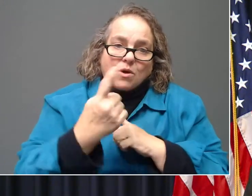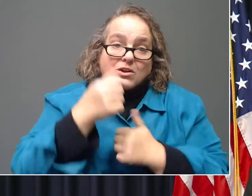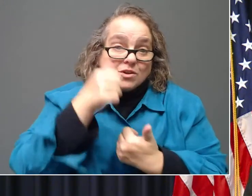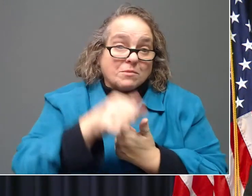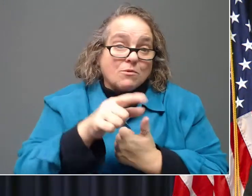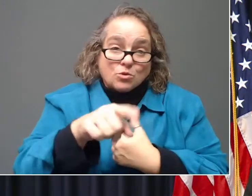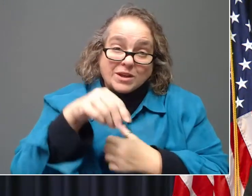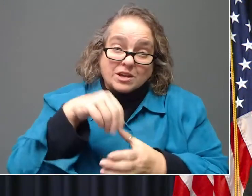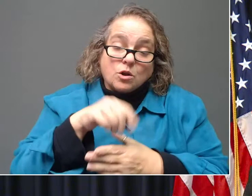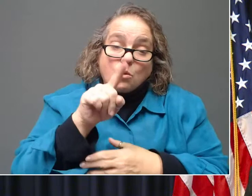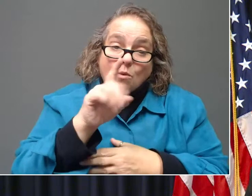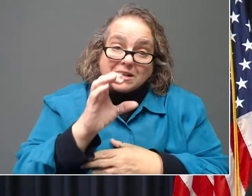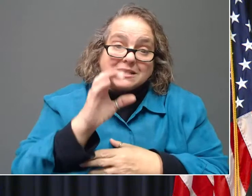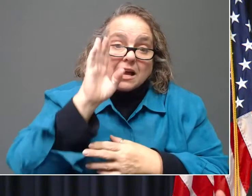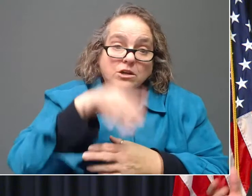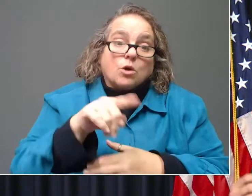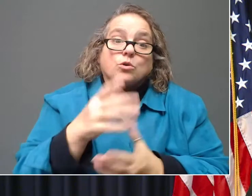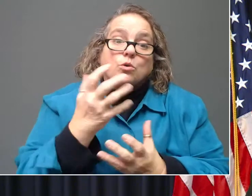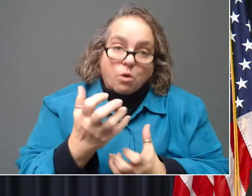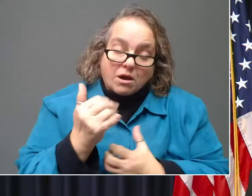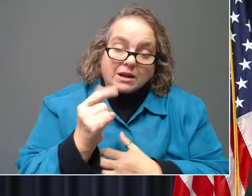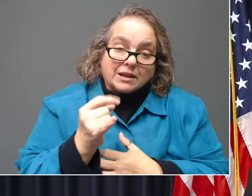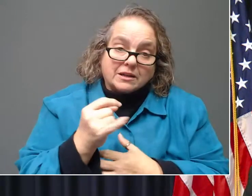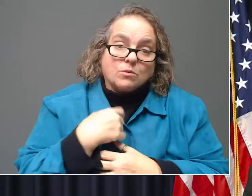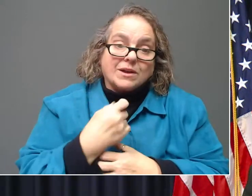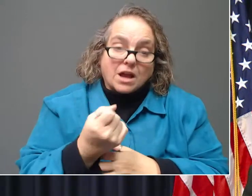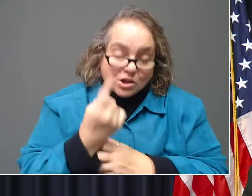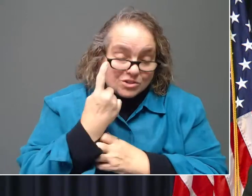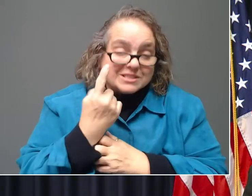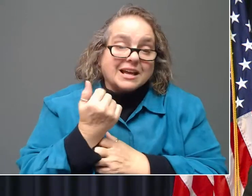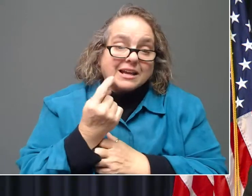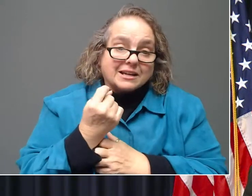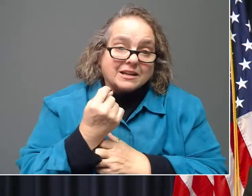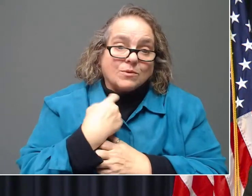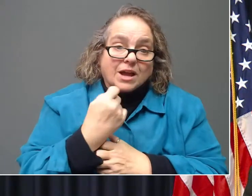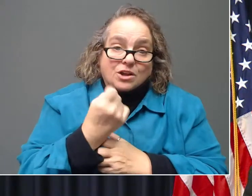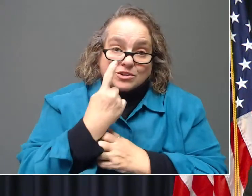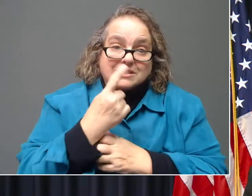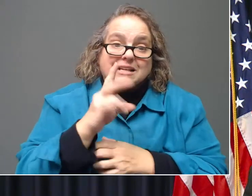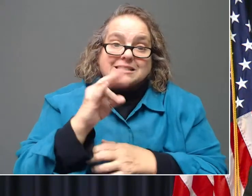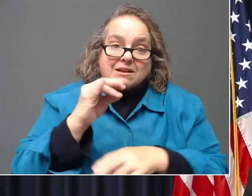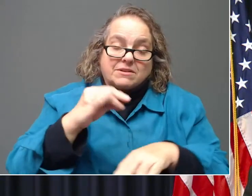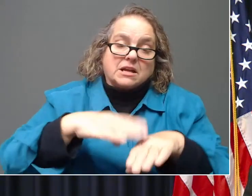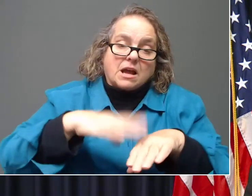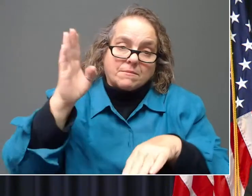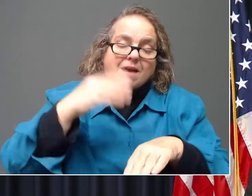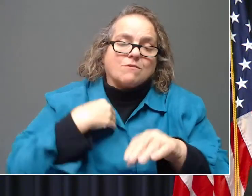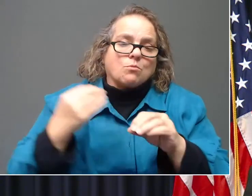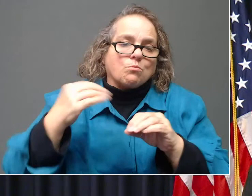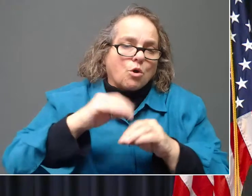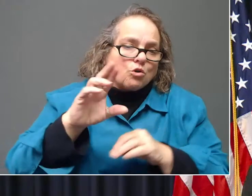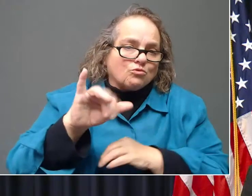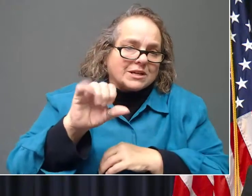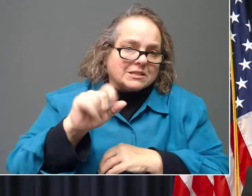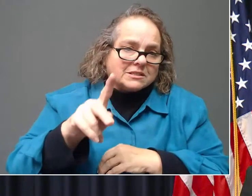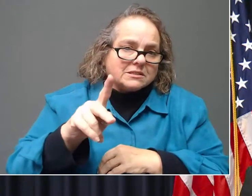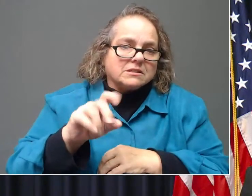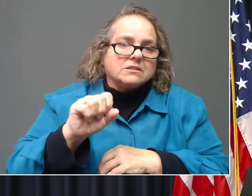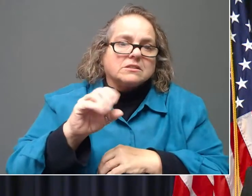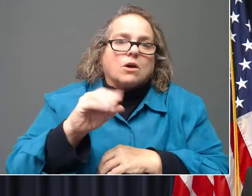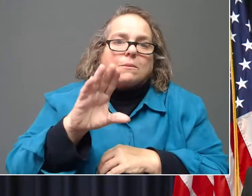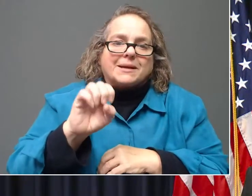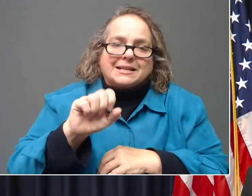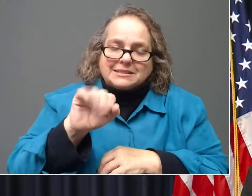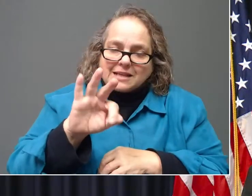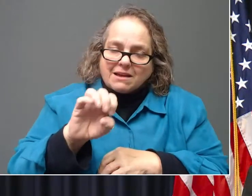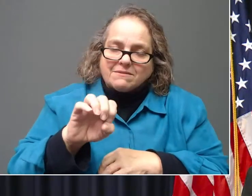know you want it, but we all understand those 70 and up face a lot of risk. So let's be safe these next couple of weeks.